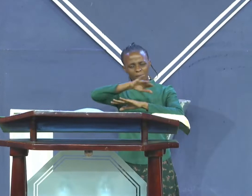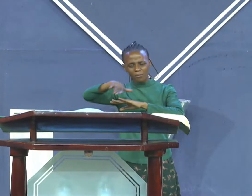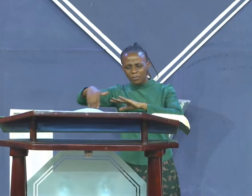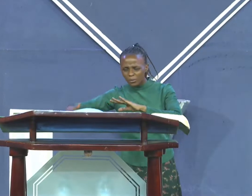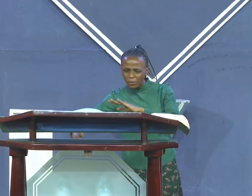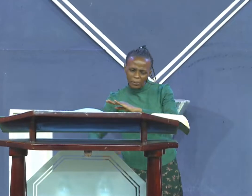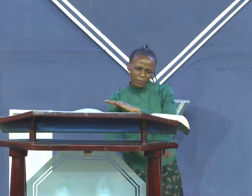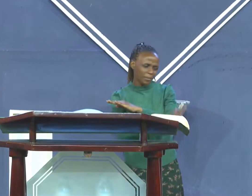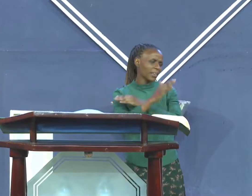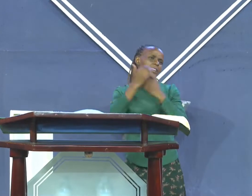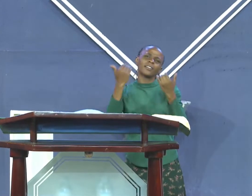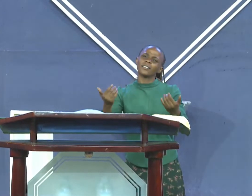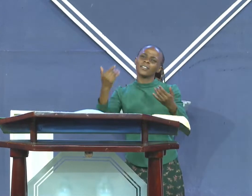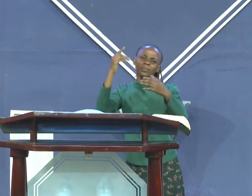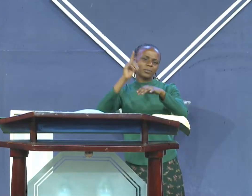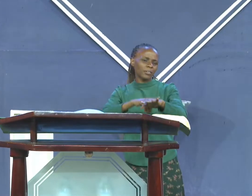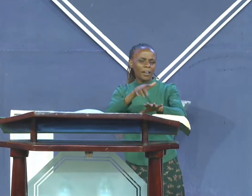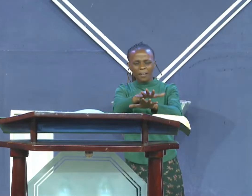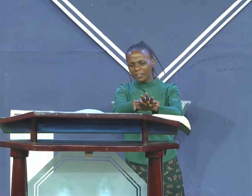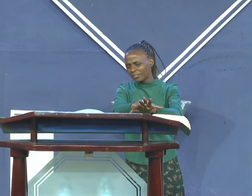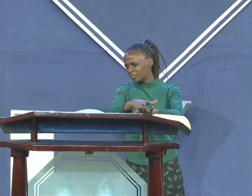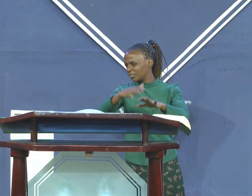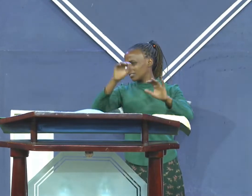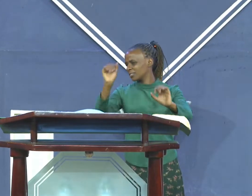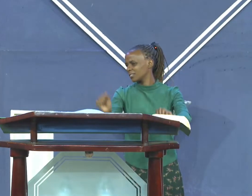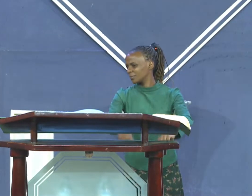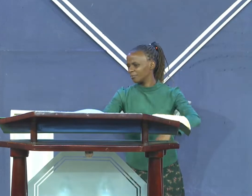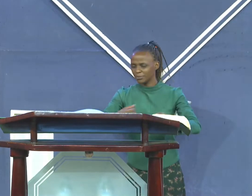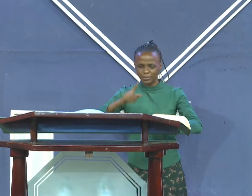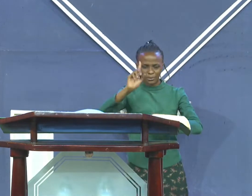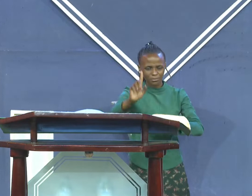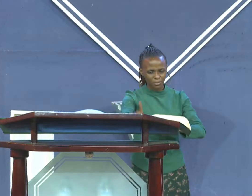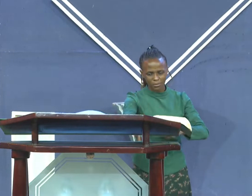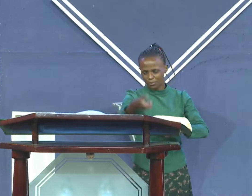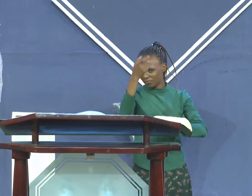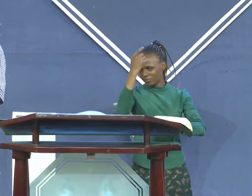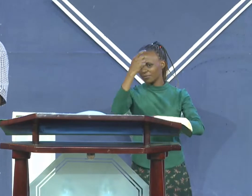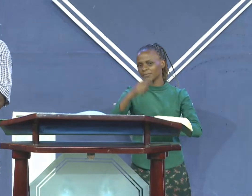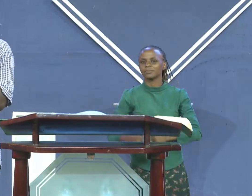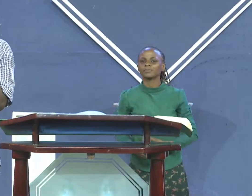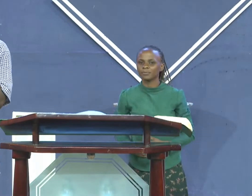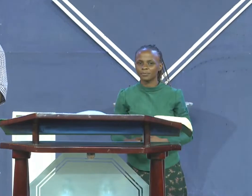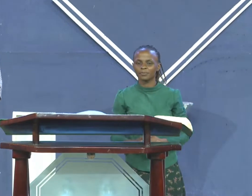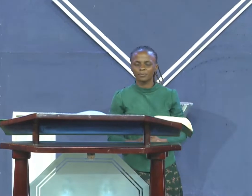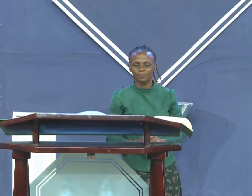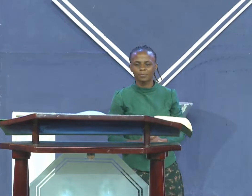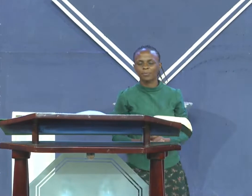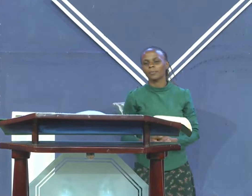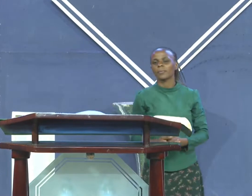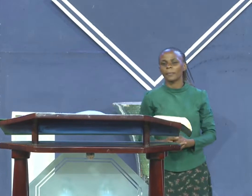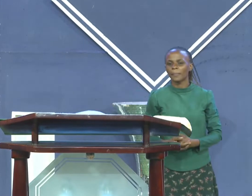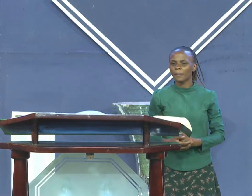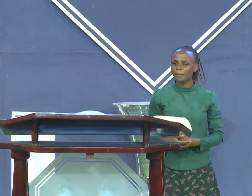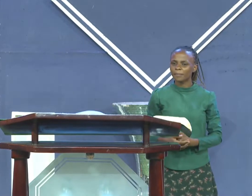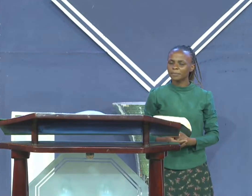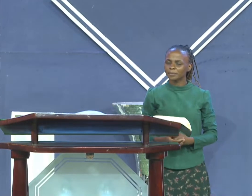fishermen. And then he said that we've been struggling ever way back, and up to